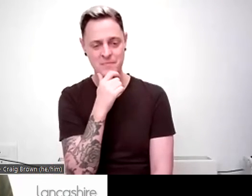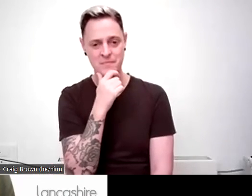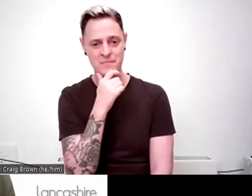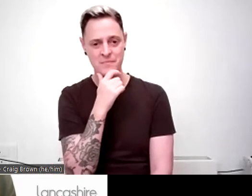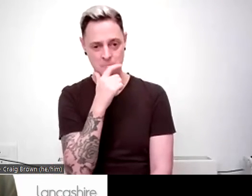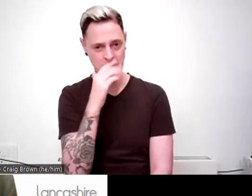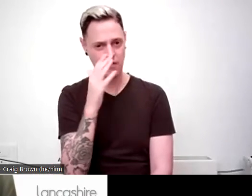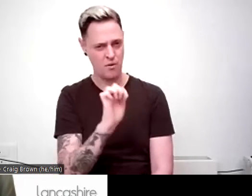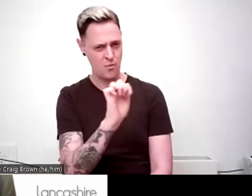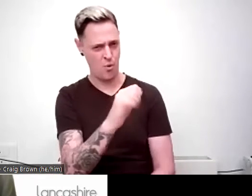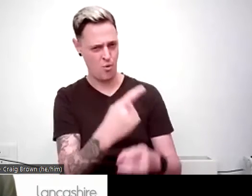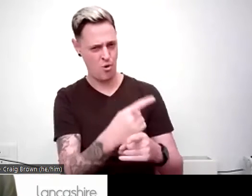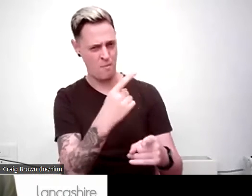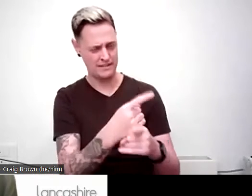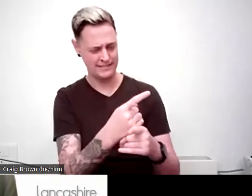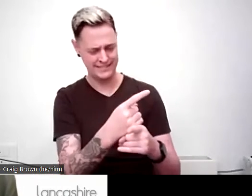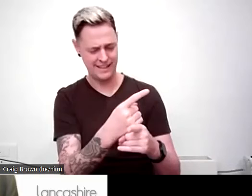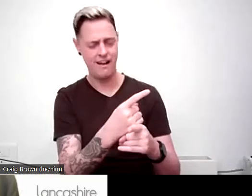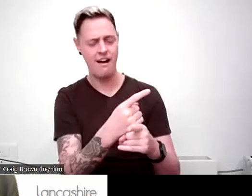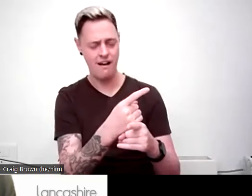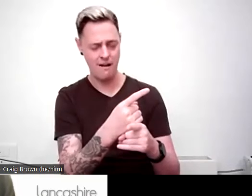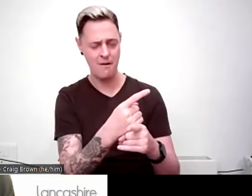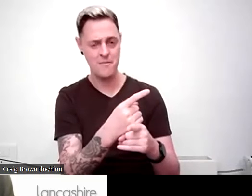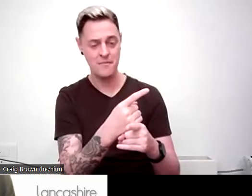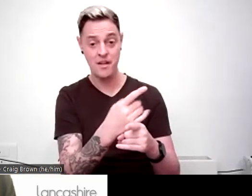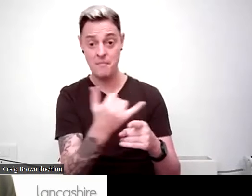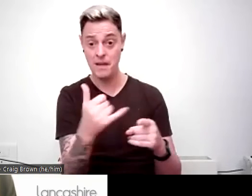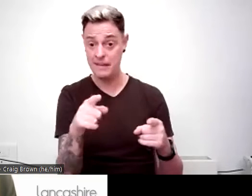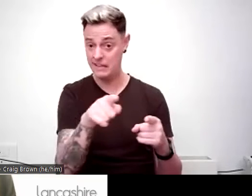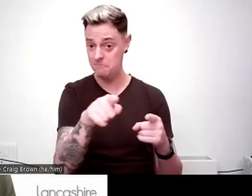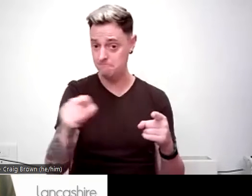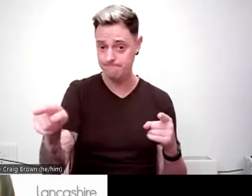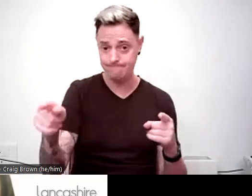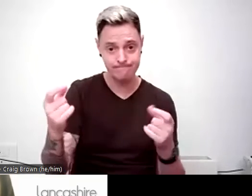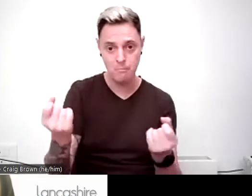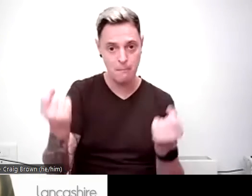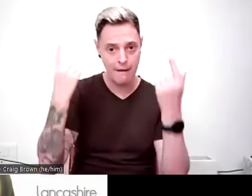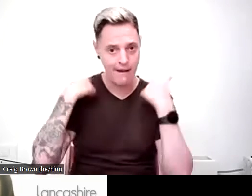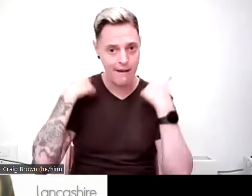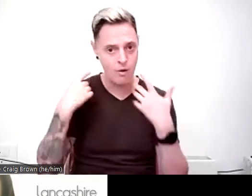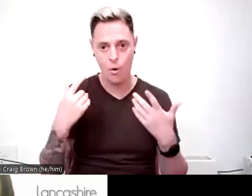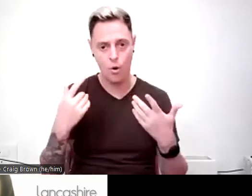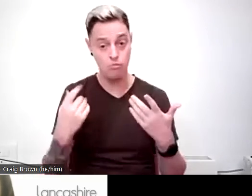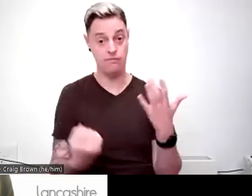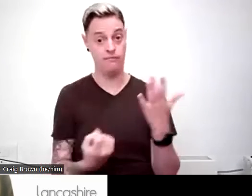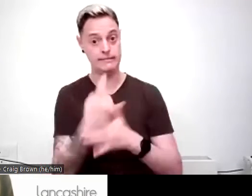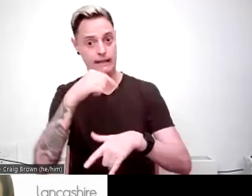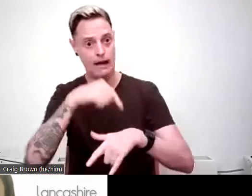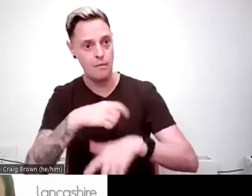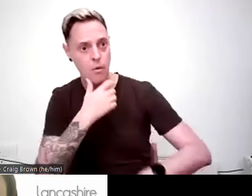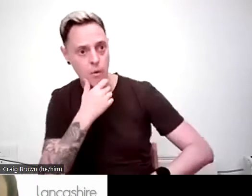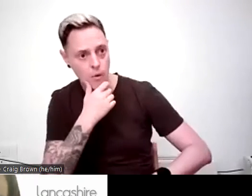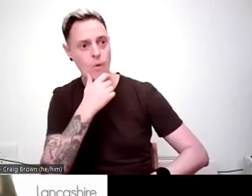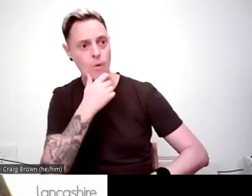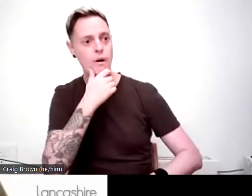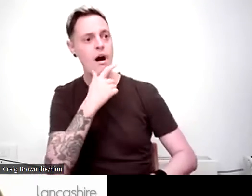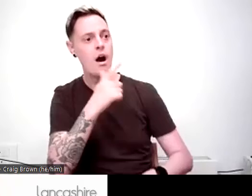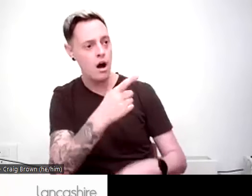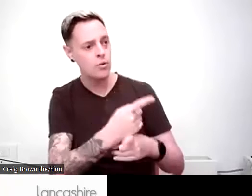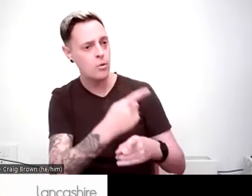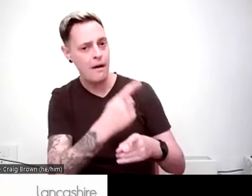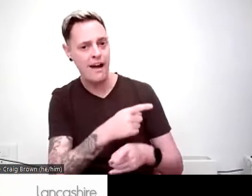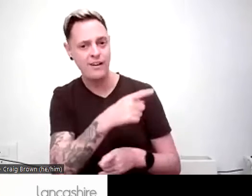there, I think it'd be useful for people who don't understand or haven't come across it before. When you were mentioning about